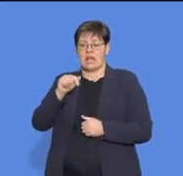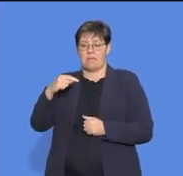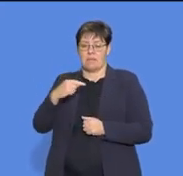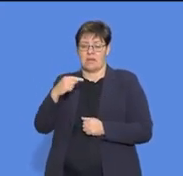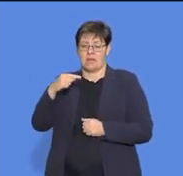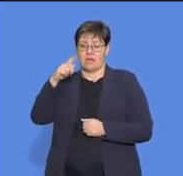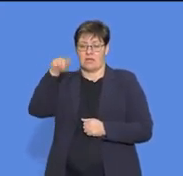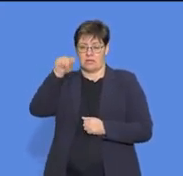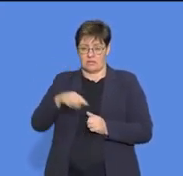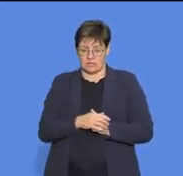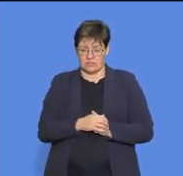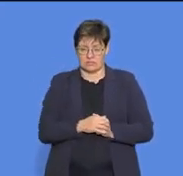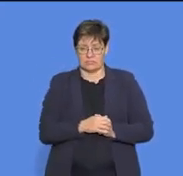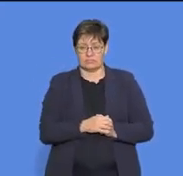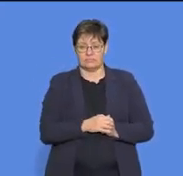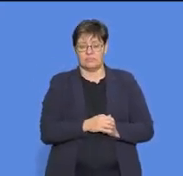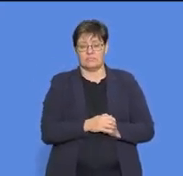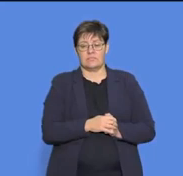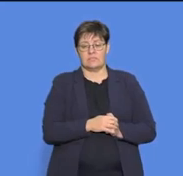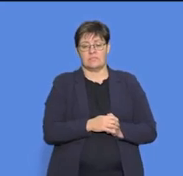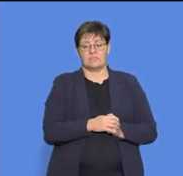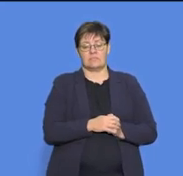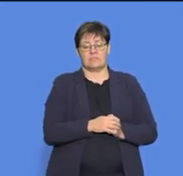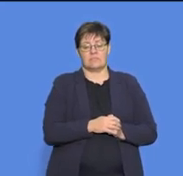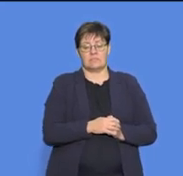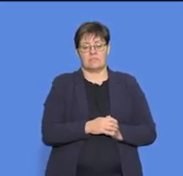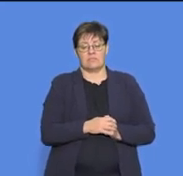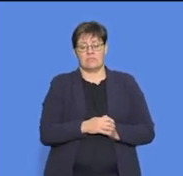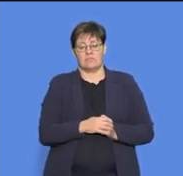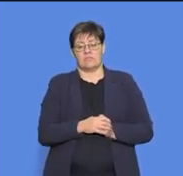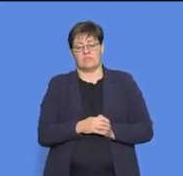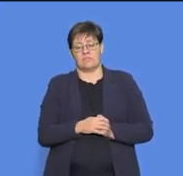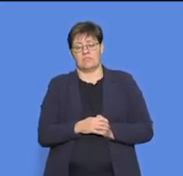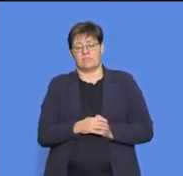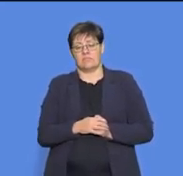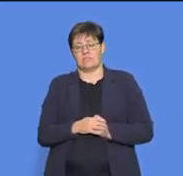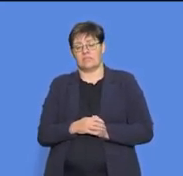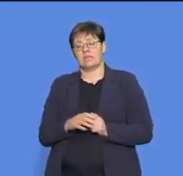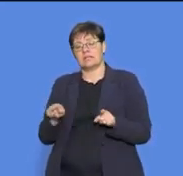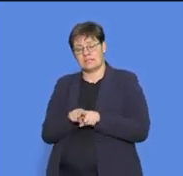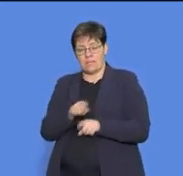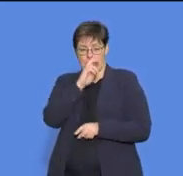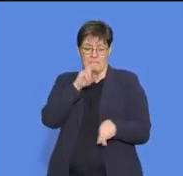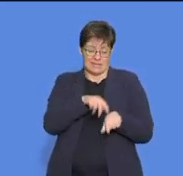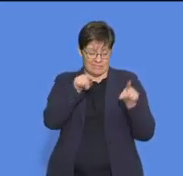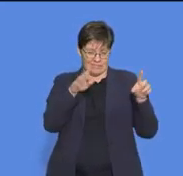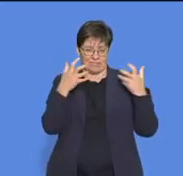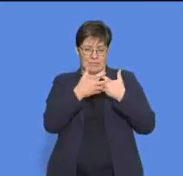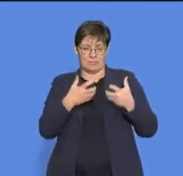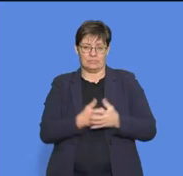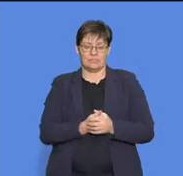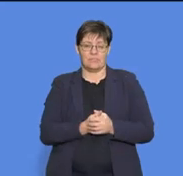now I have an expression for BE. And BE is equal to AB cos theta sine of alpha minus